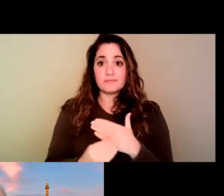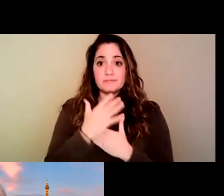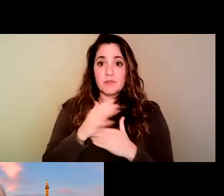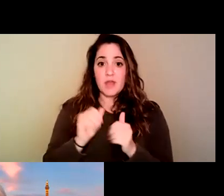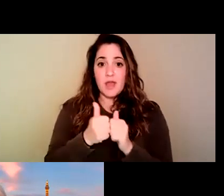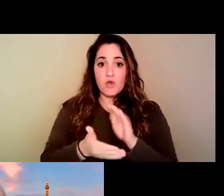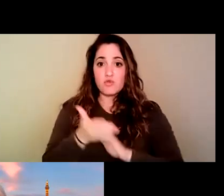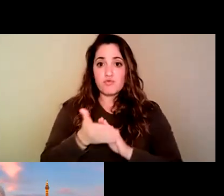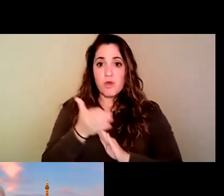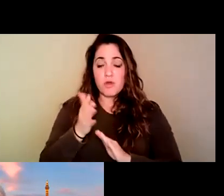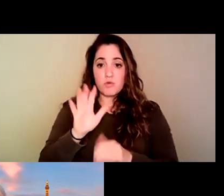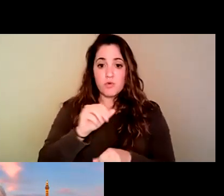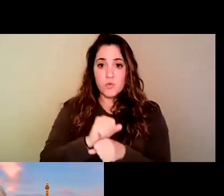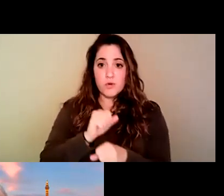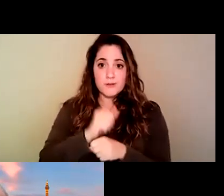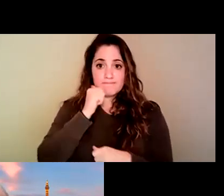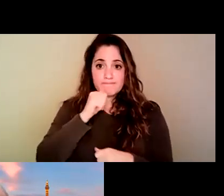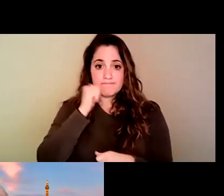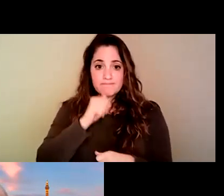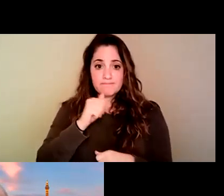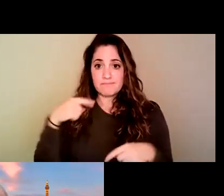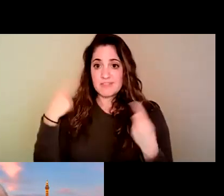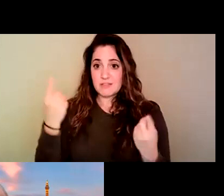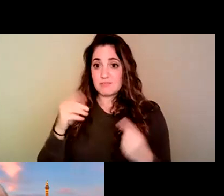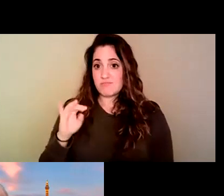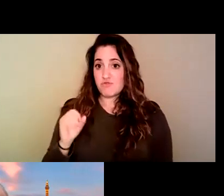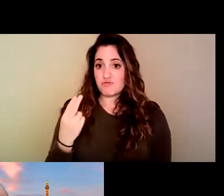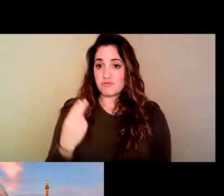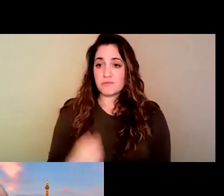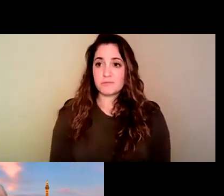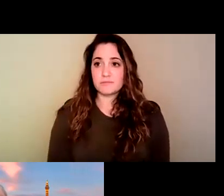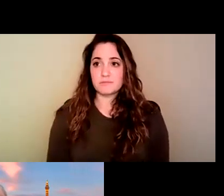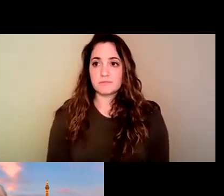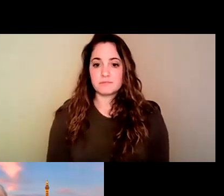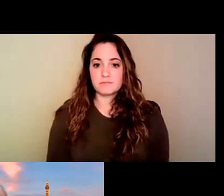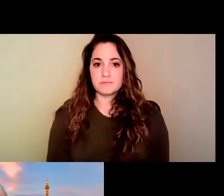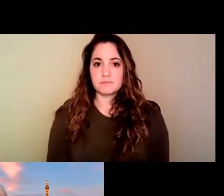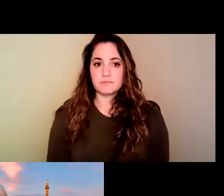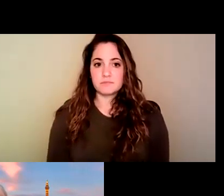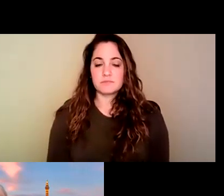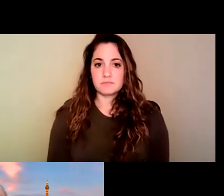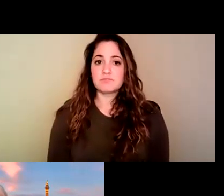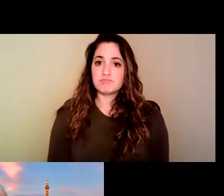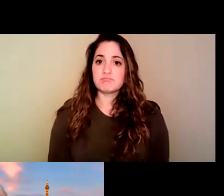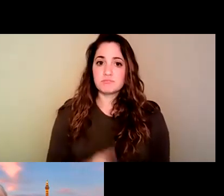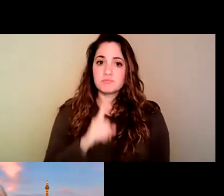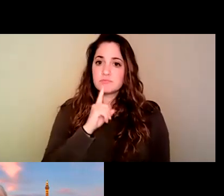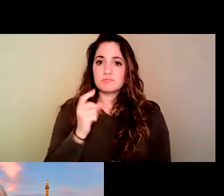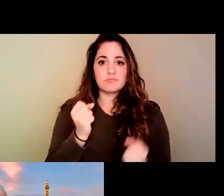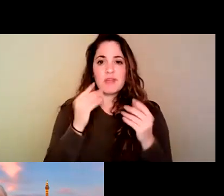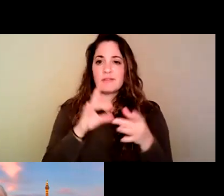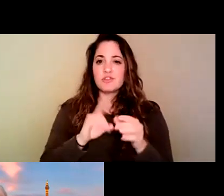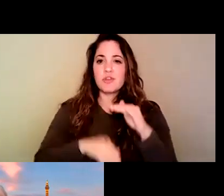run your operations since this time in March? A lot of it was with capacity